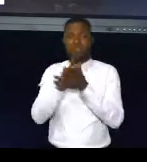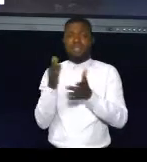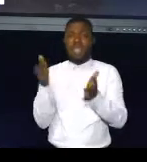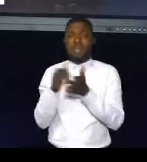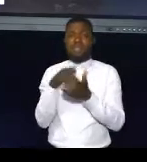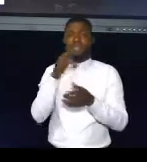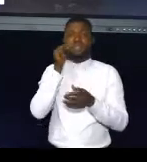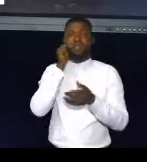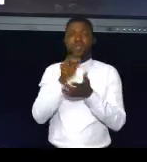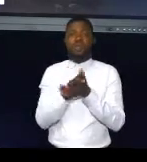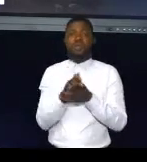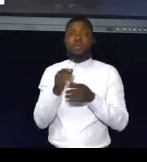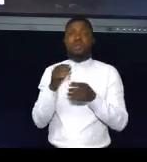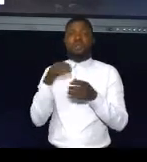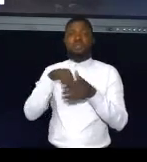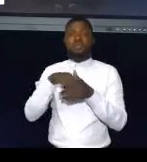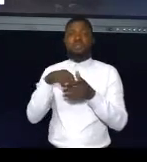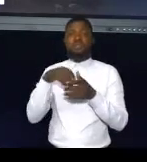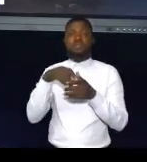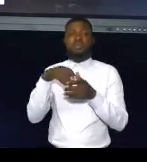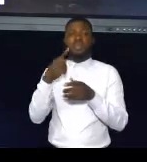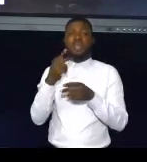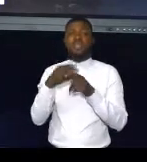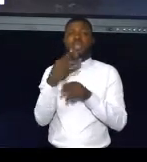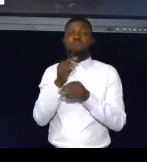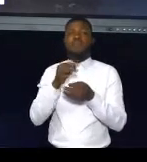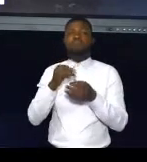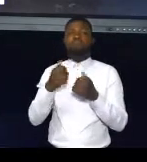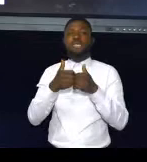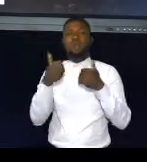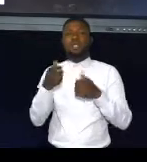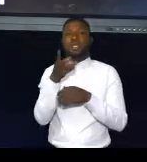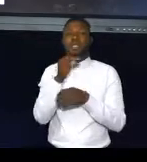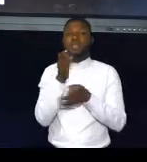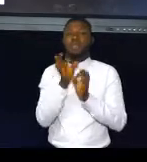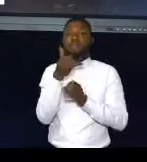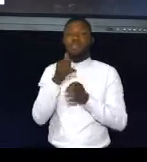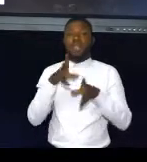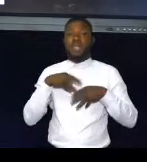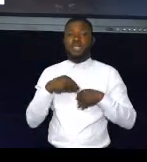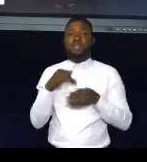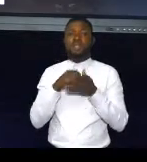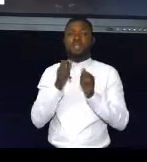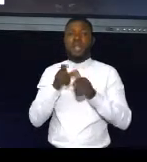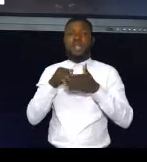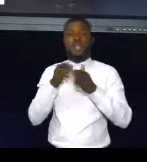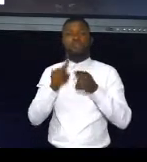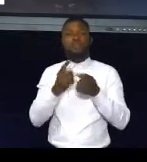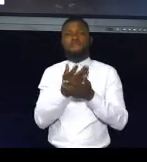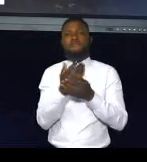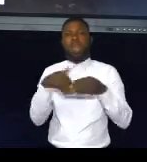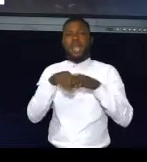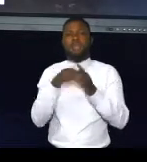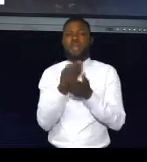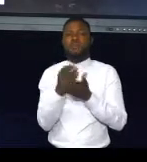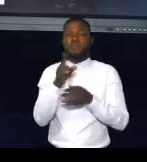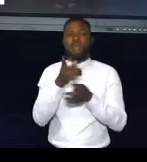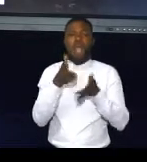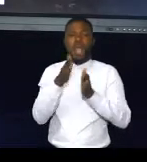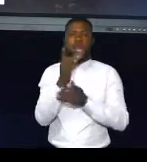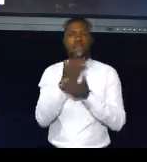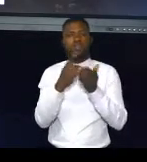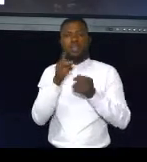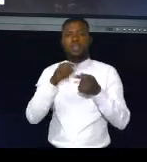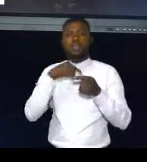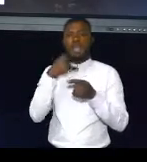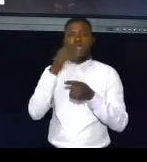aim of separating them. If they allow interference from outsiders, it could lead to a marital failure, because